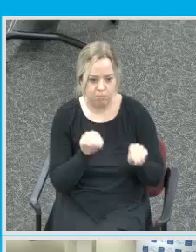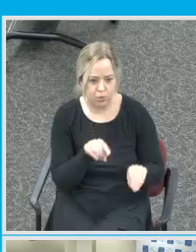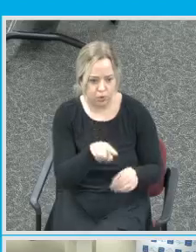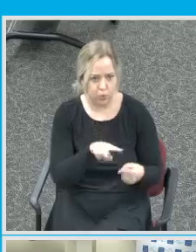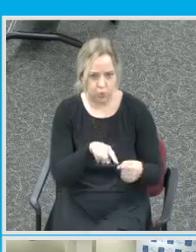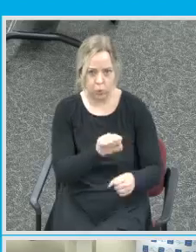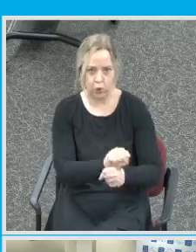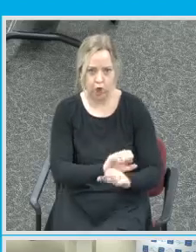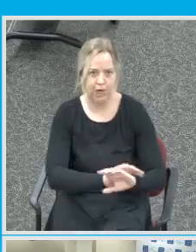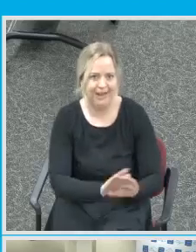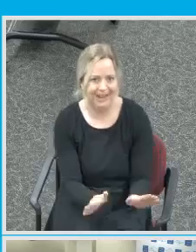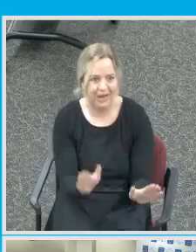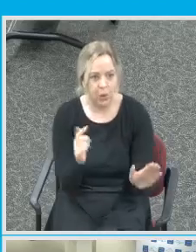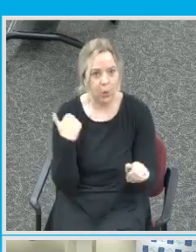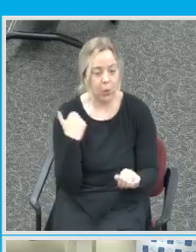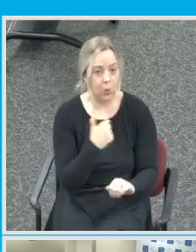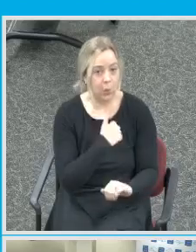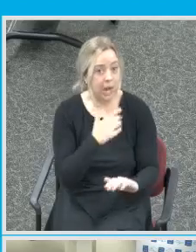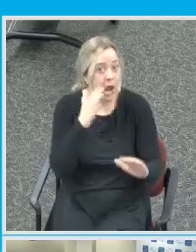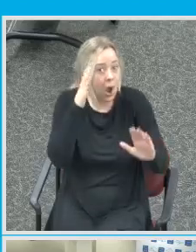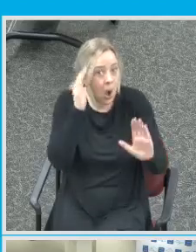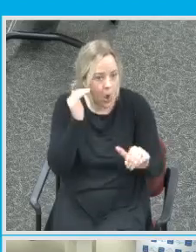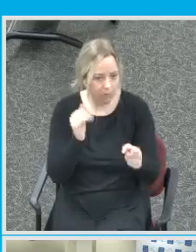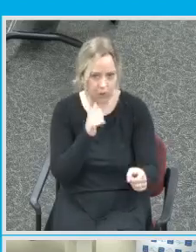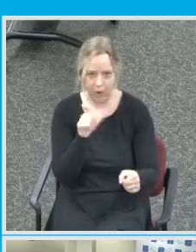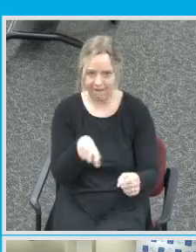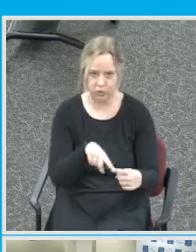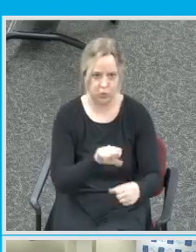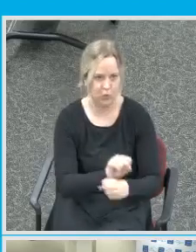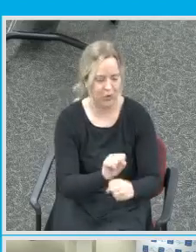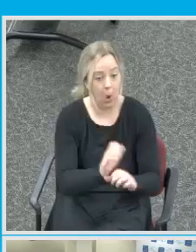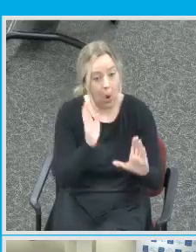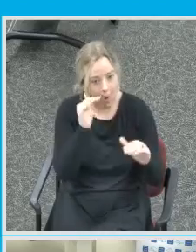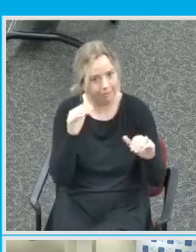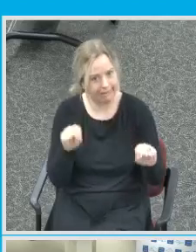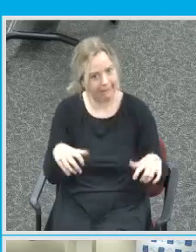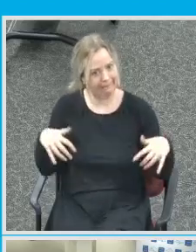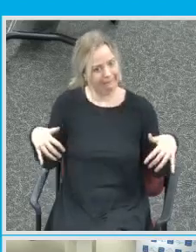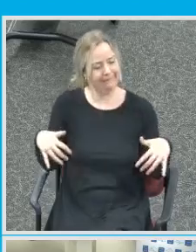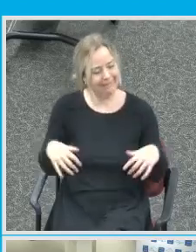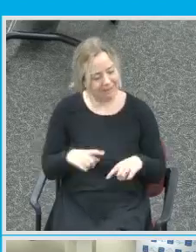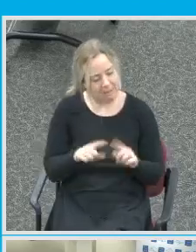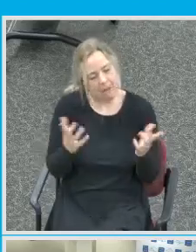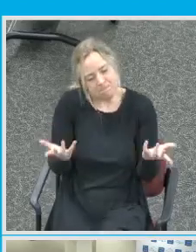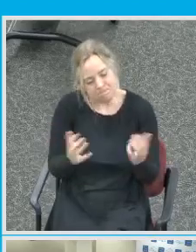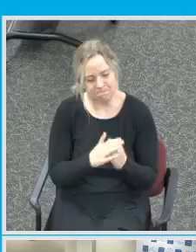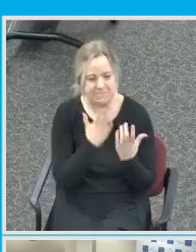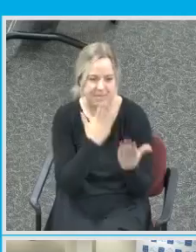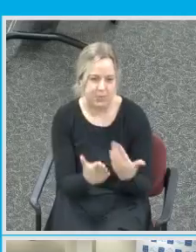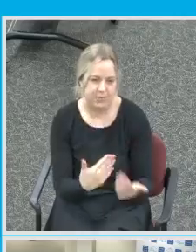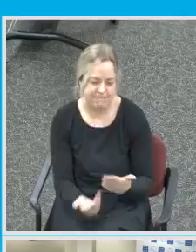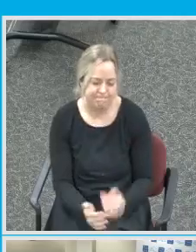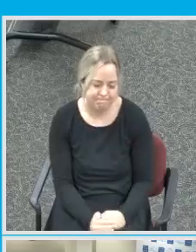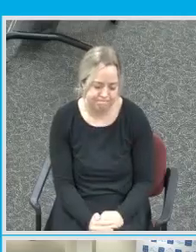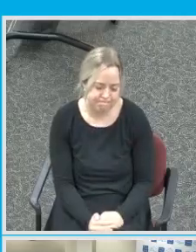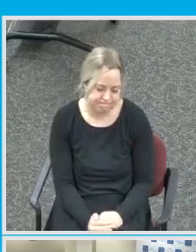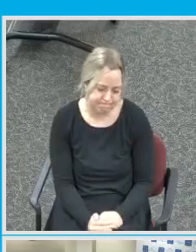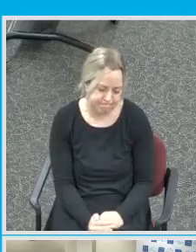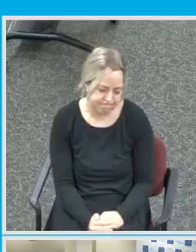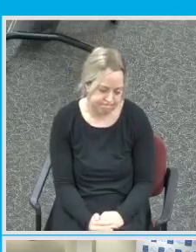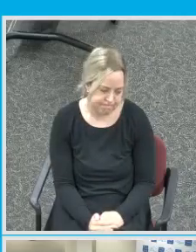happens. We hope that your work is for nothing, but we know better than that. Thank you.